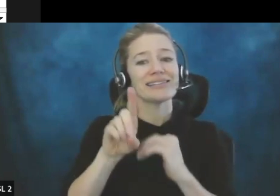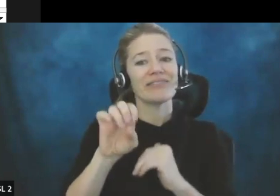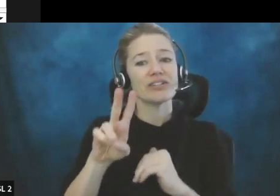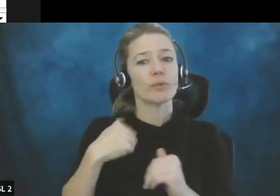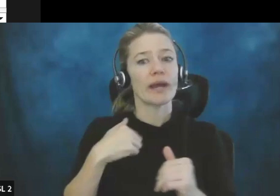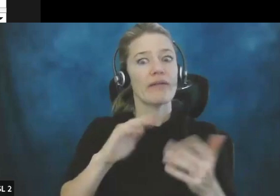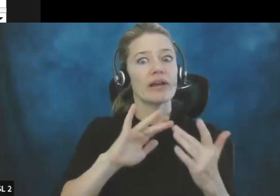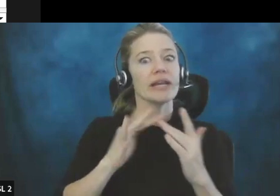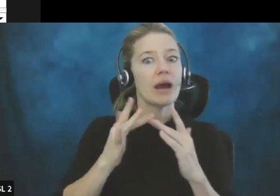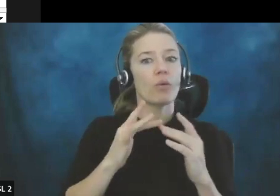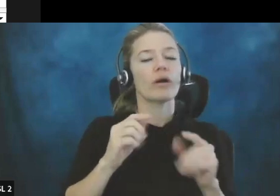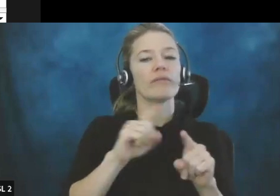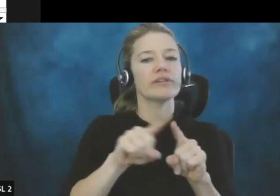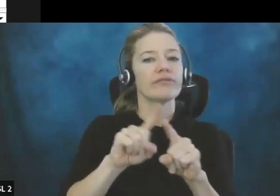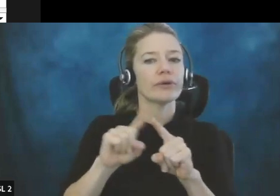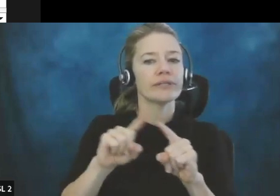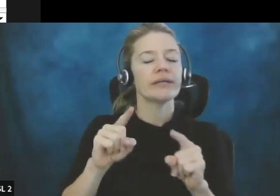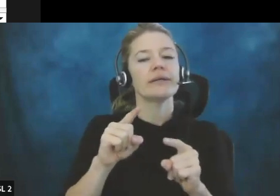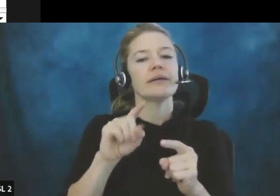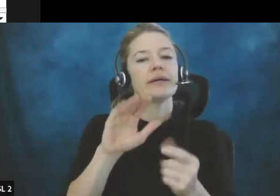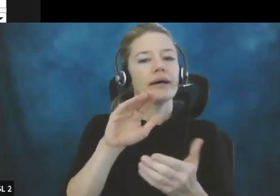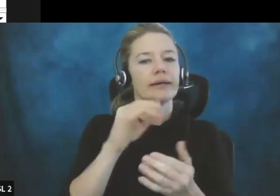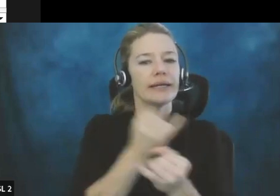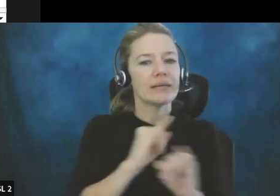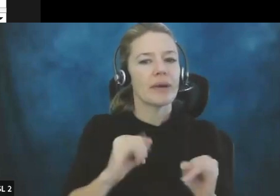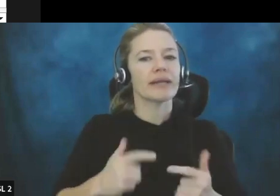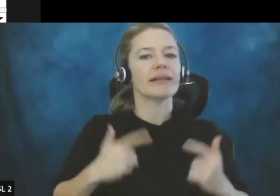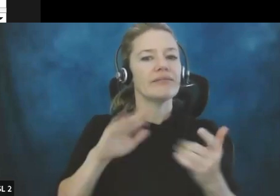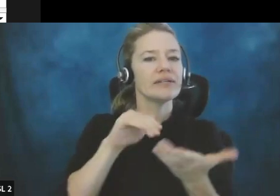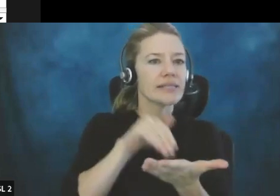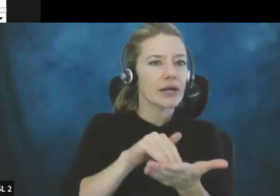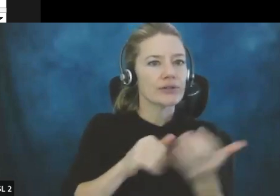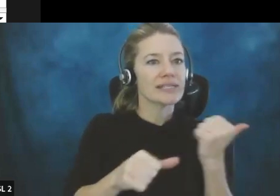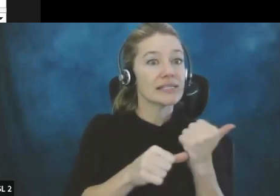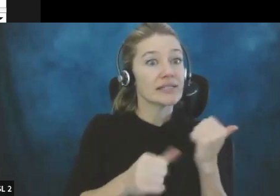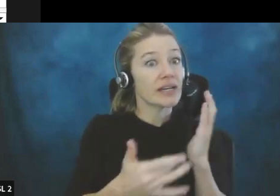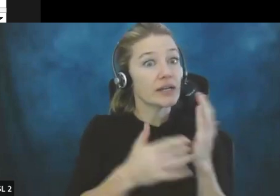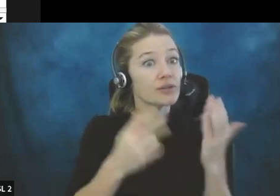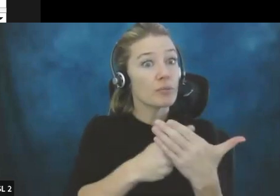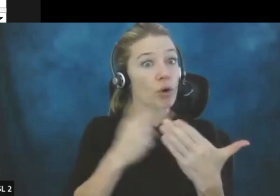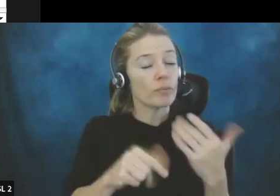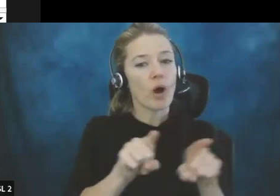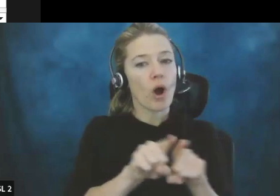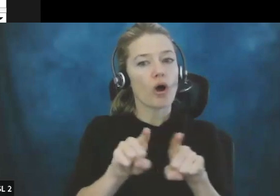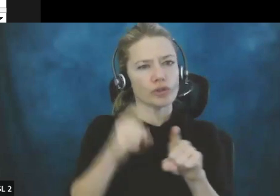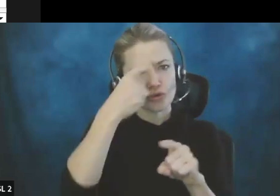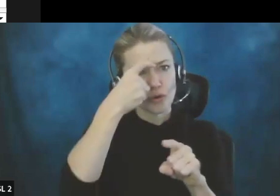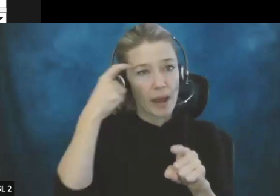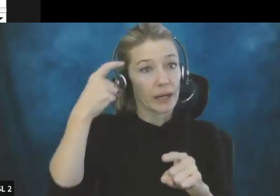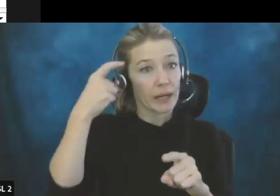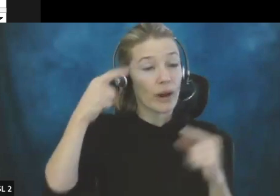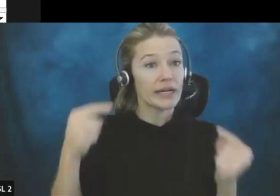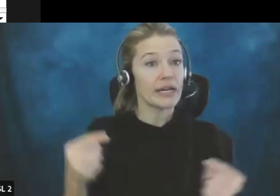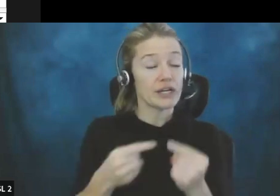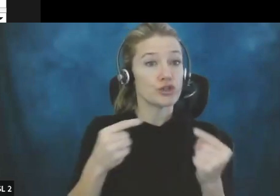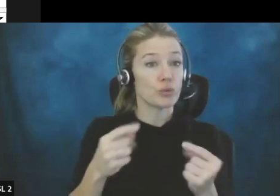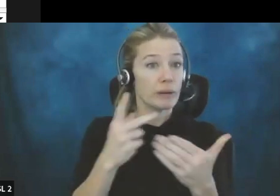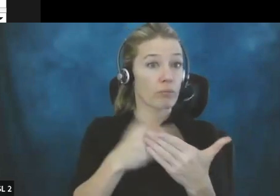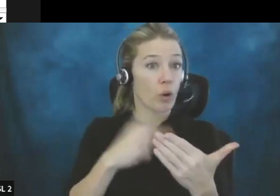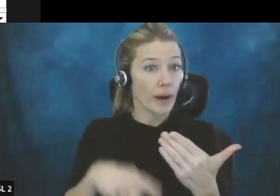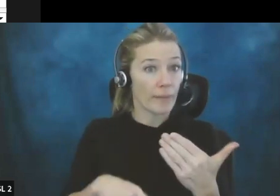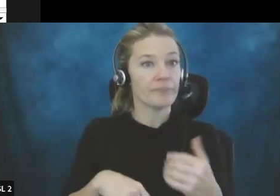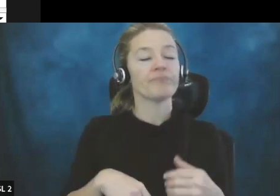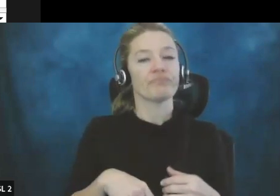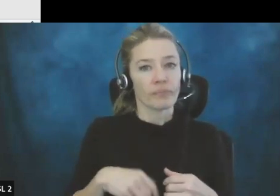Access Division, we have the network of independent living centers, our assistive technology program, and our traumatic brain injury program